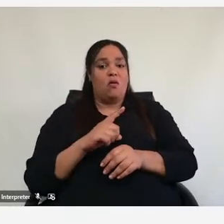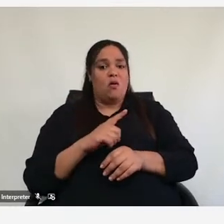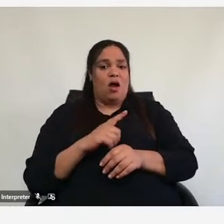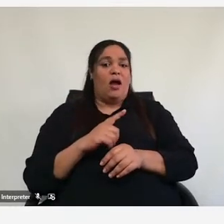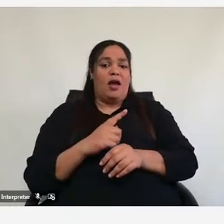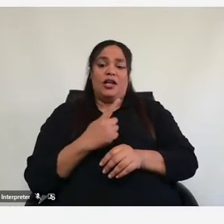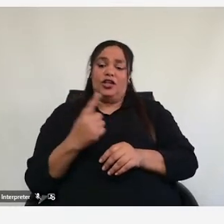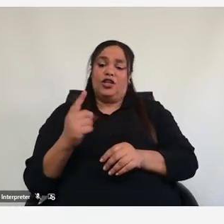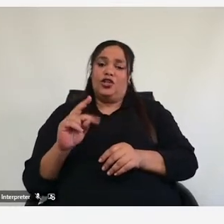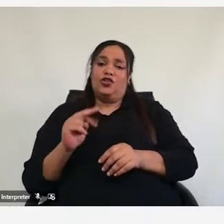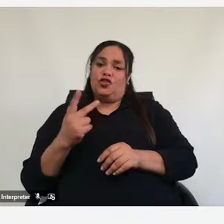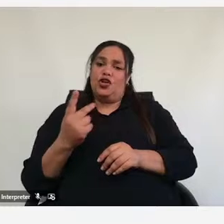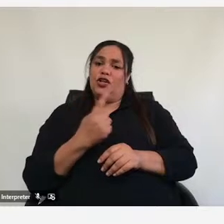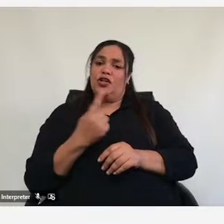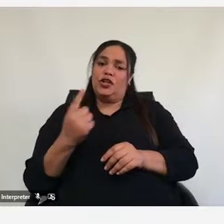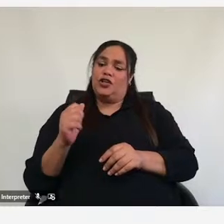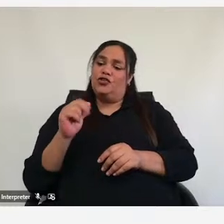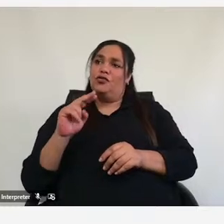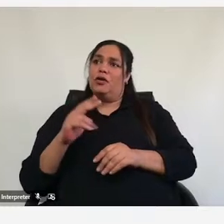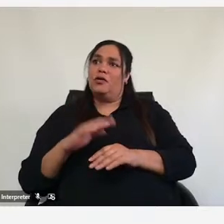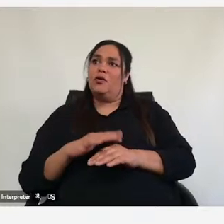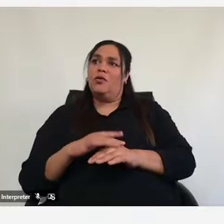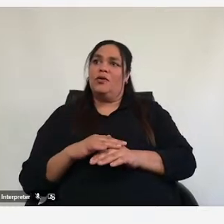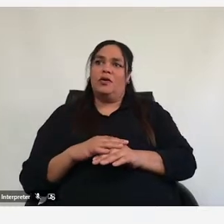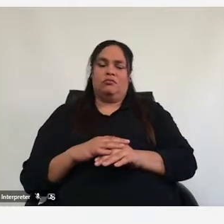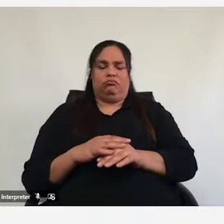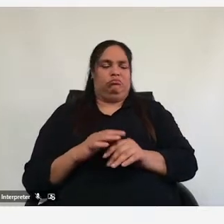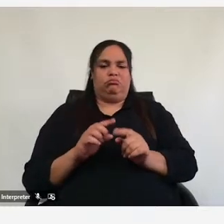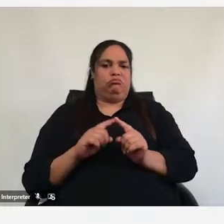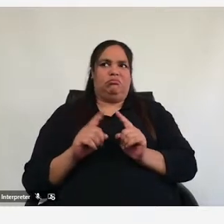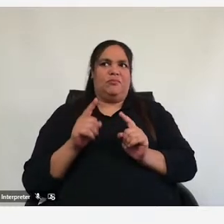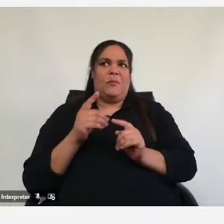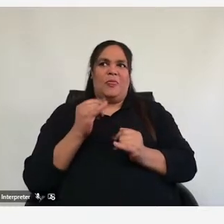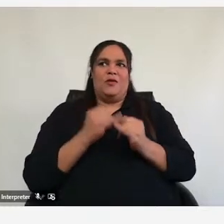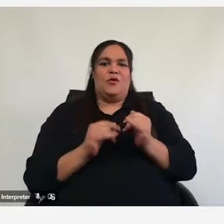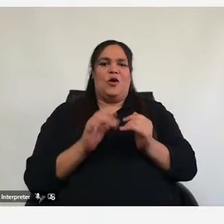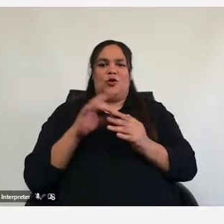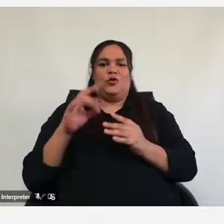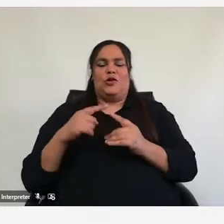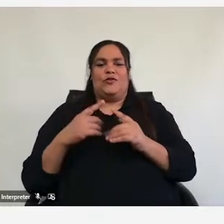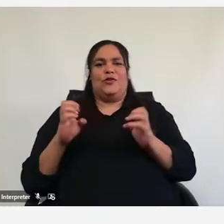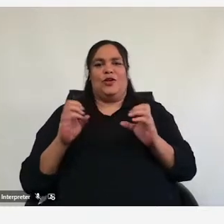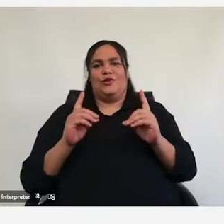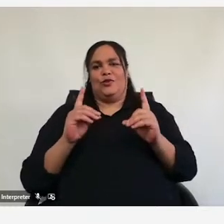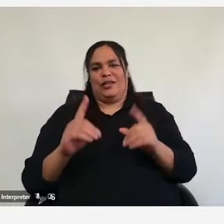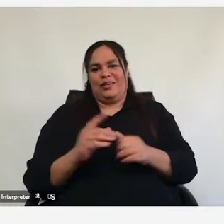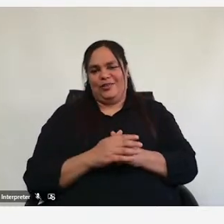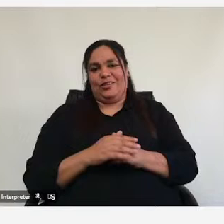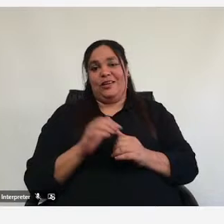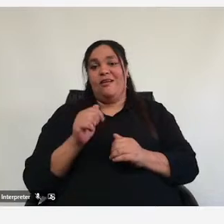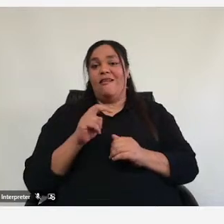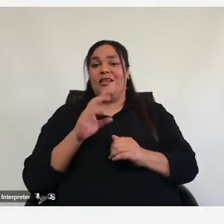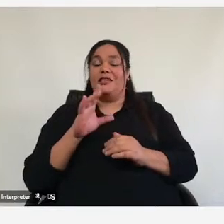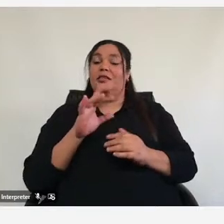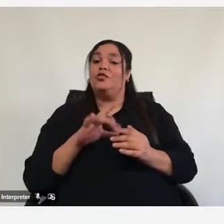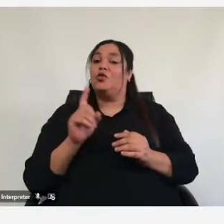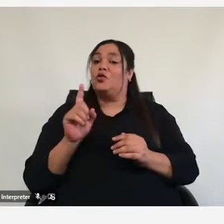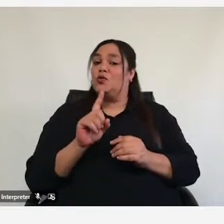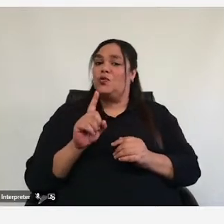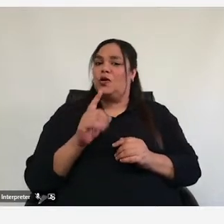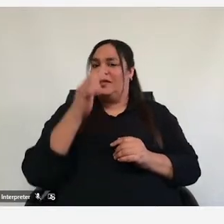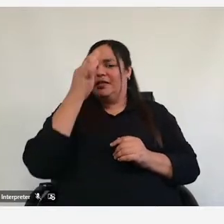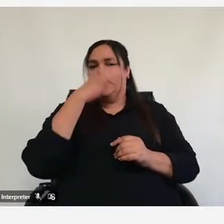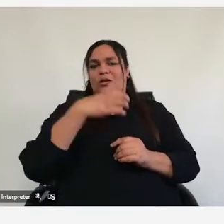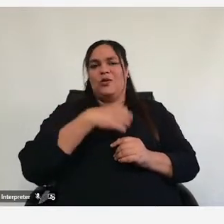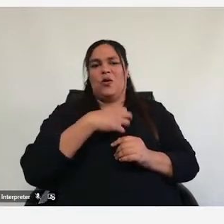turn the ANC has made the wrong choice for education. The ANC chose